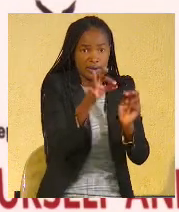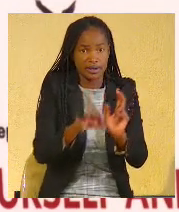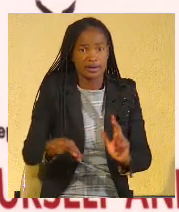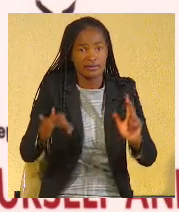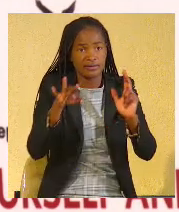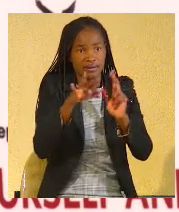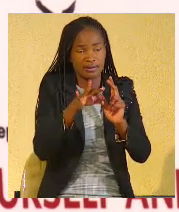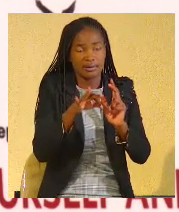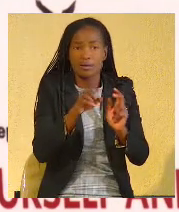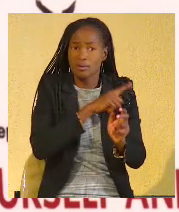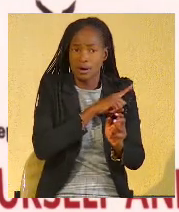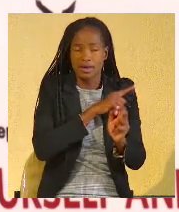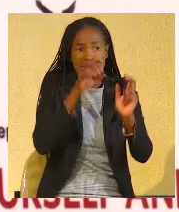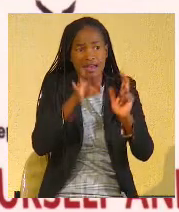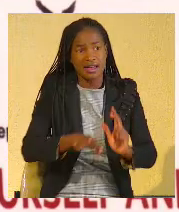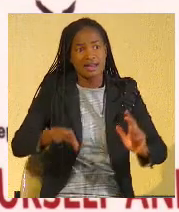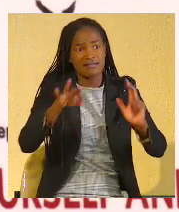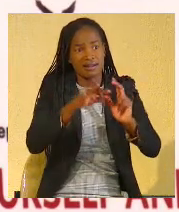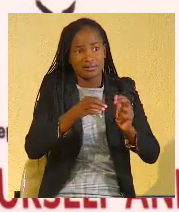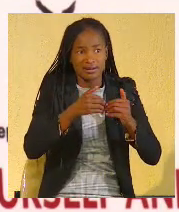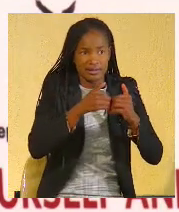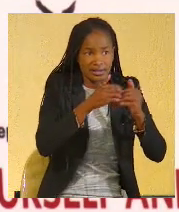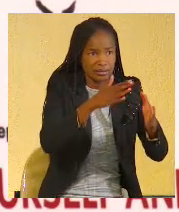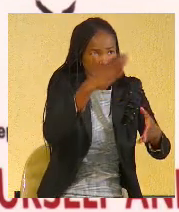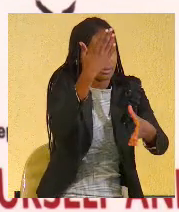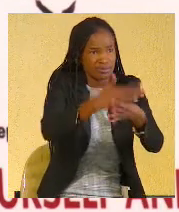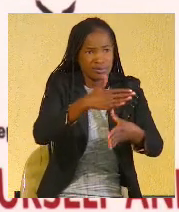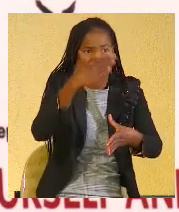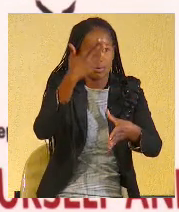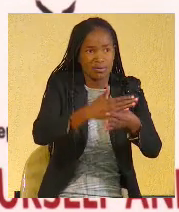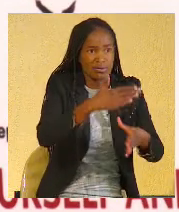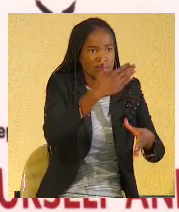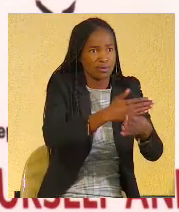to diversify their income streams.